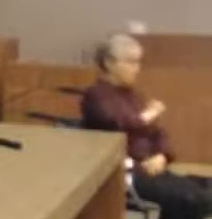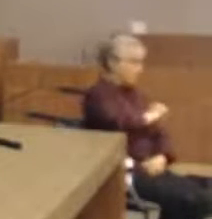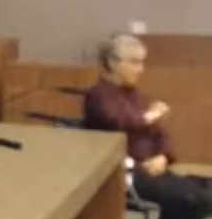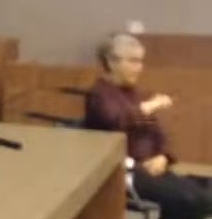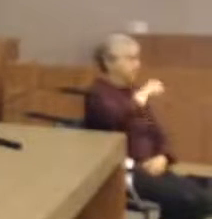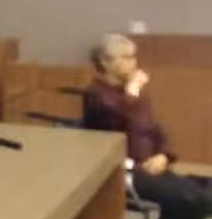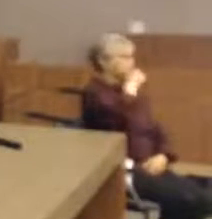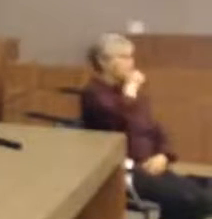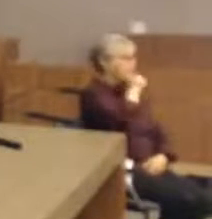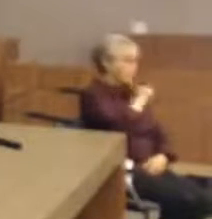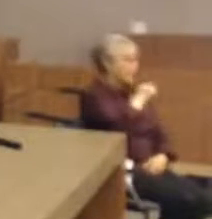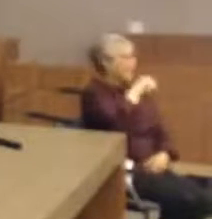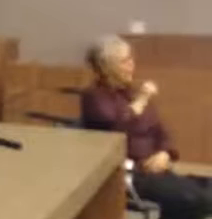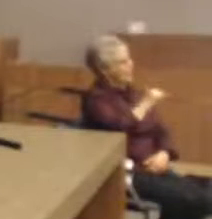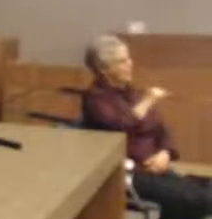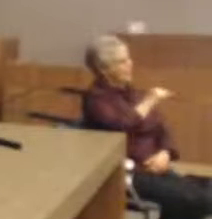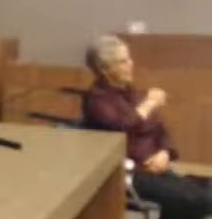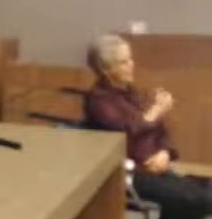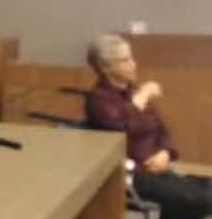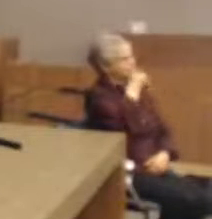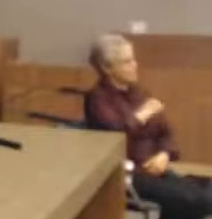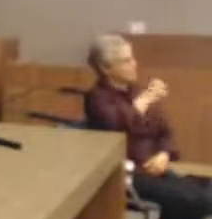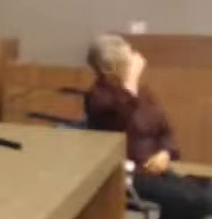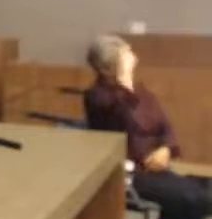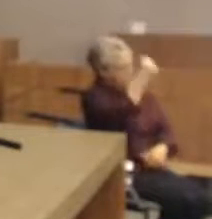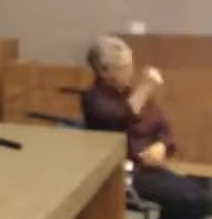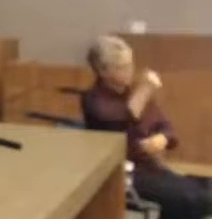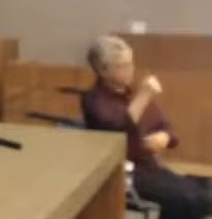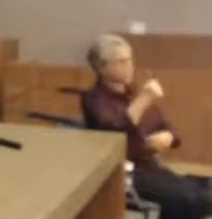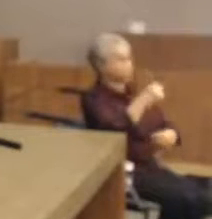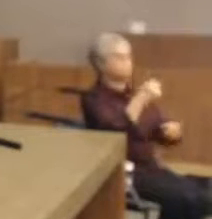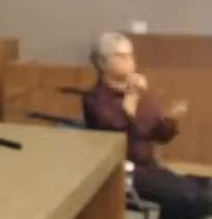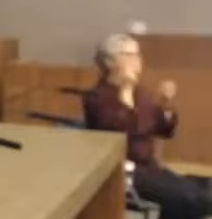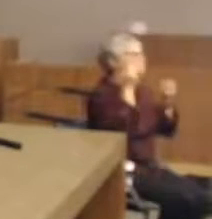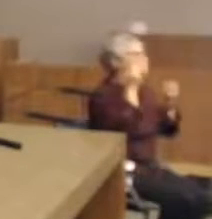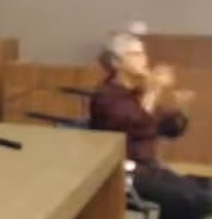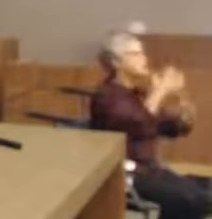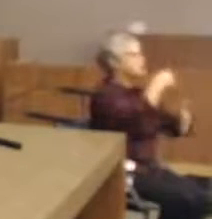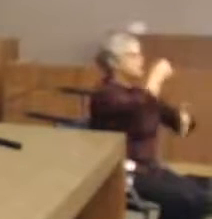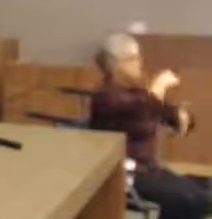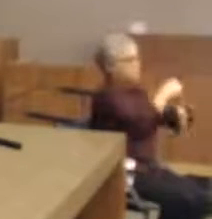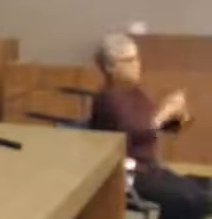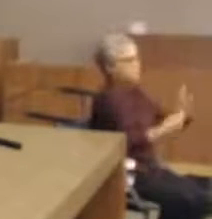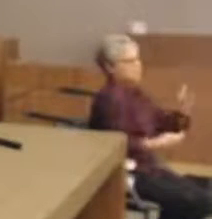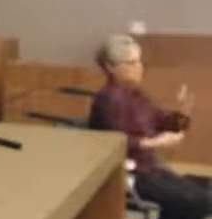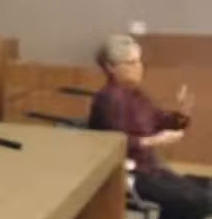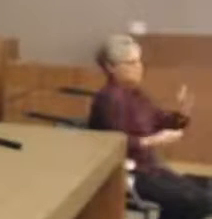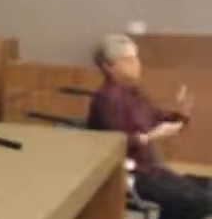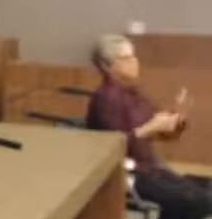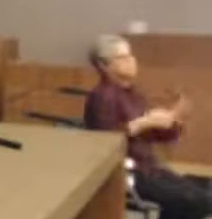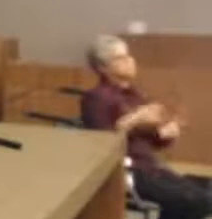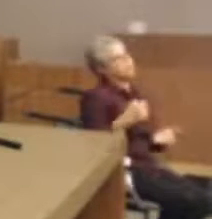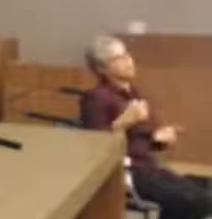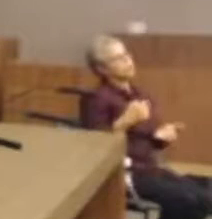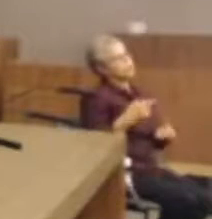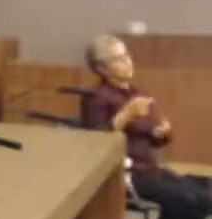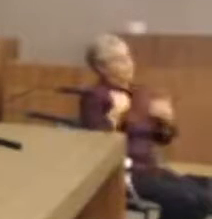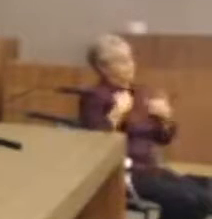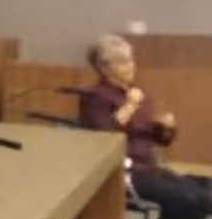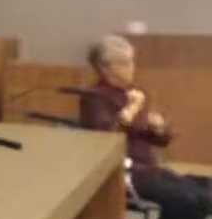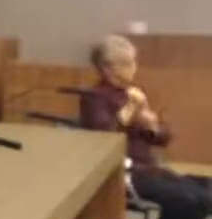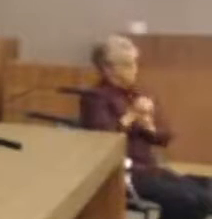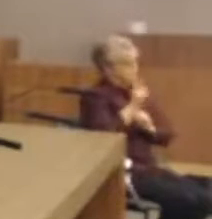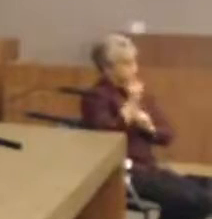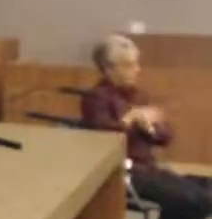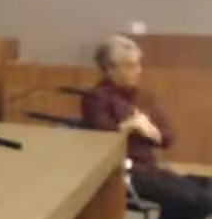of layers in there. So, some of it is getting to know someone, giving them time, listening to the story,